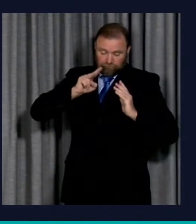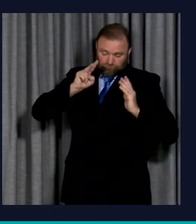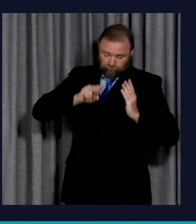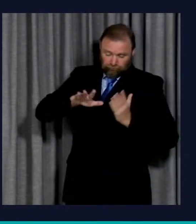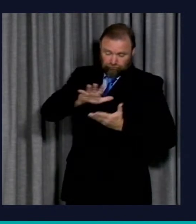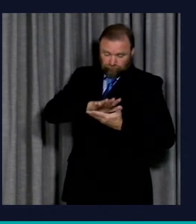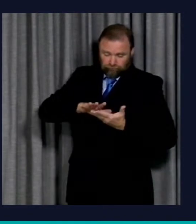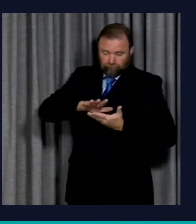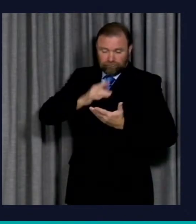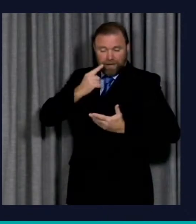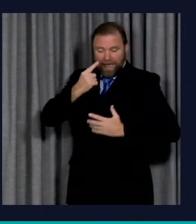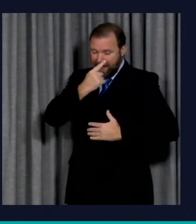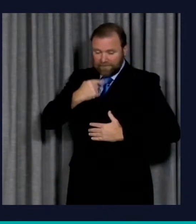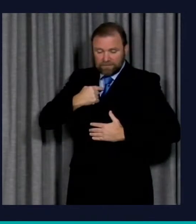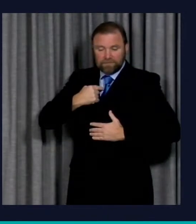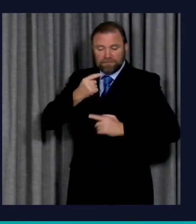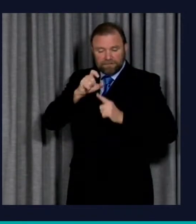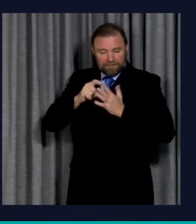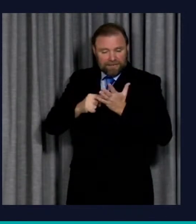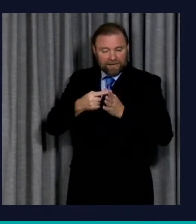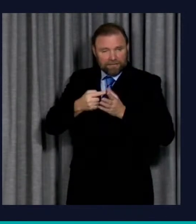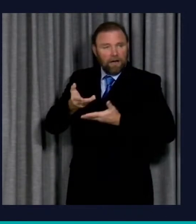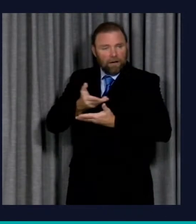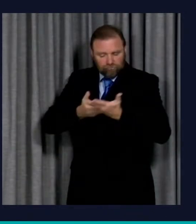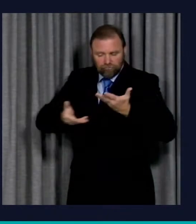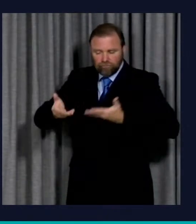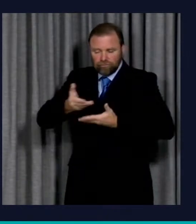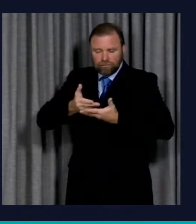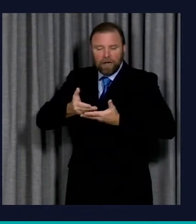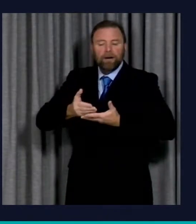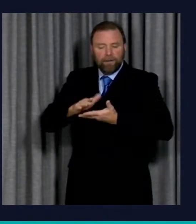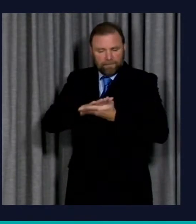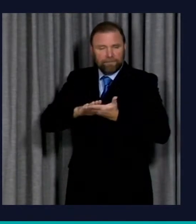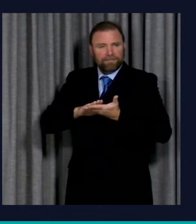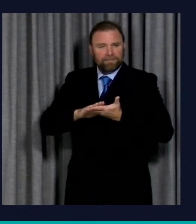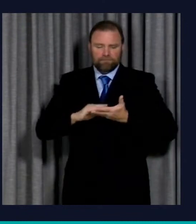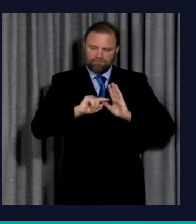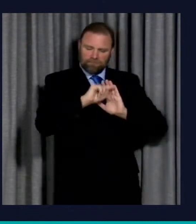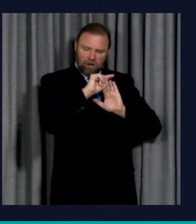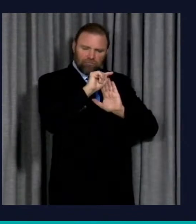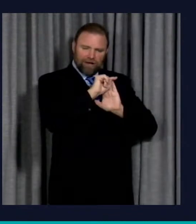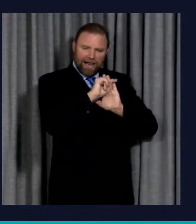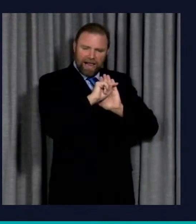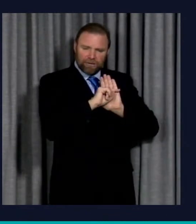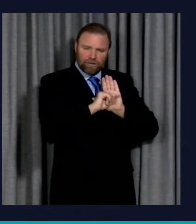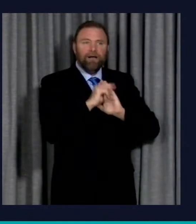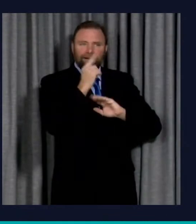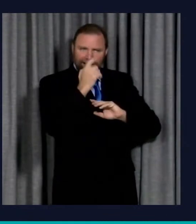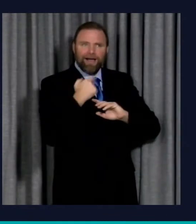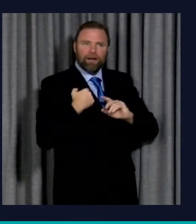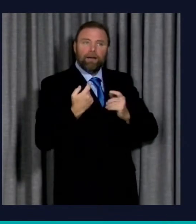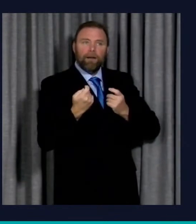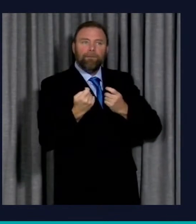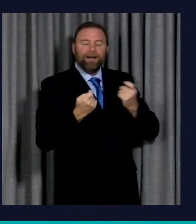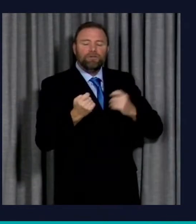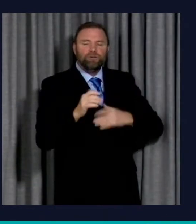the level of protections that we've announced today can be